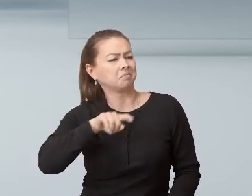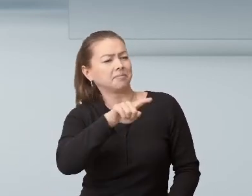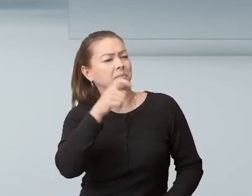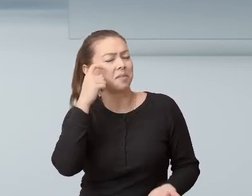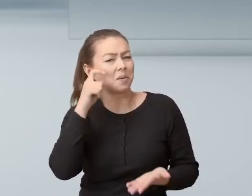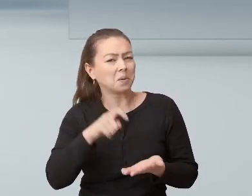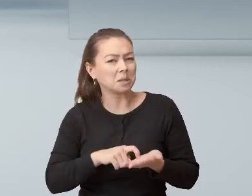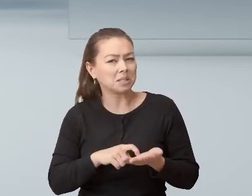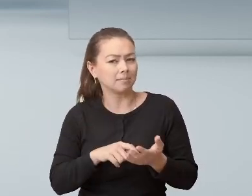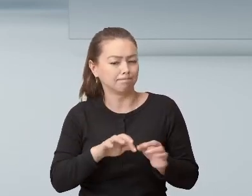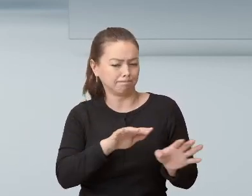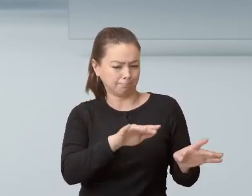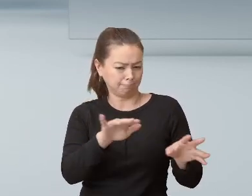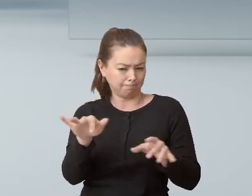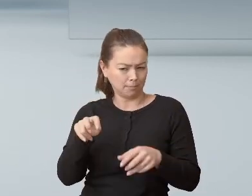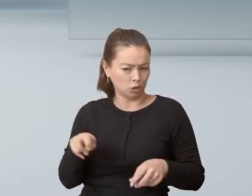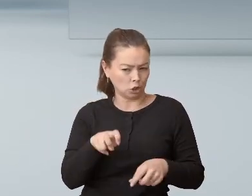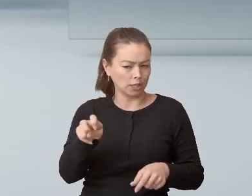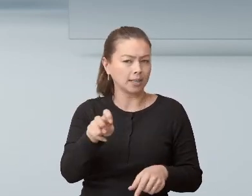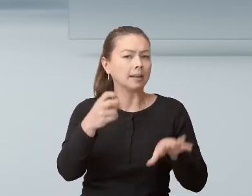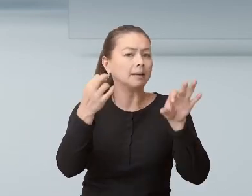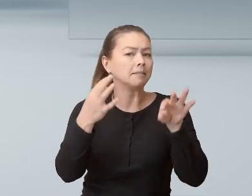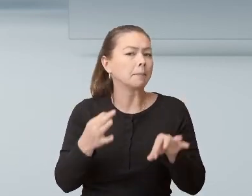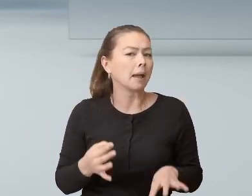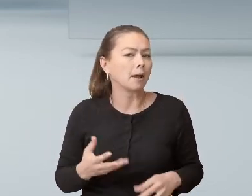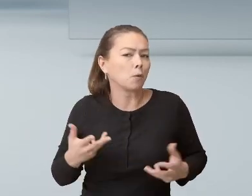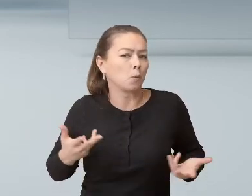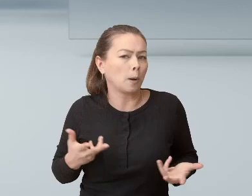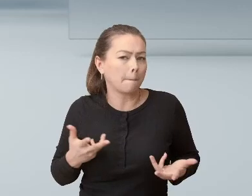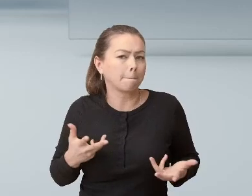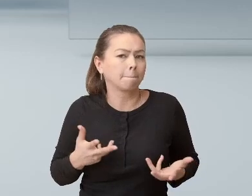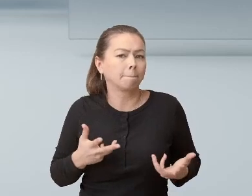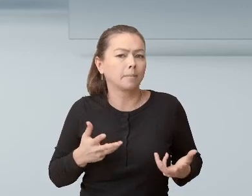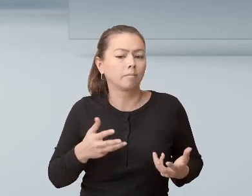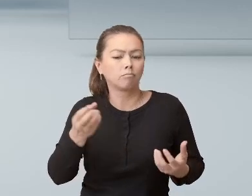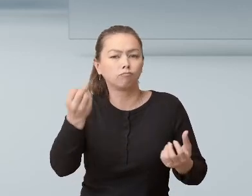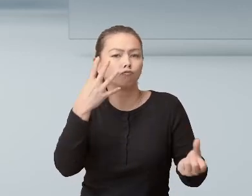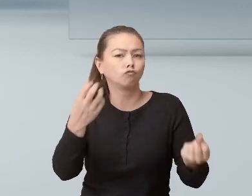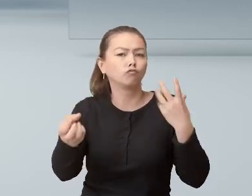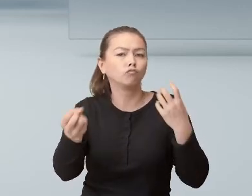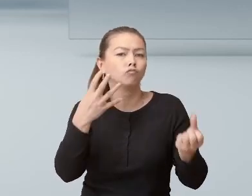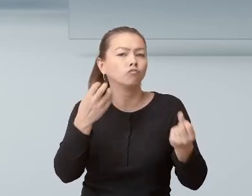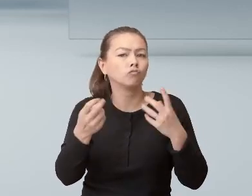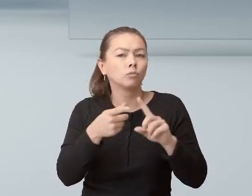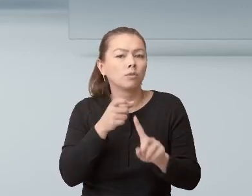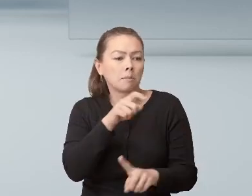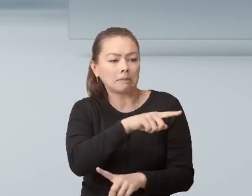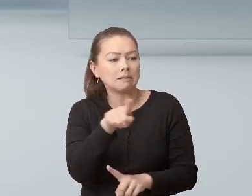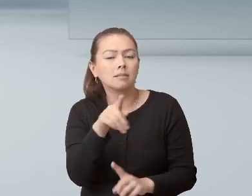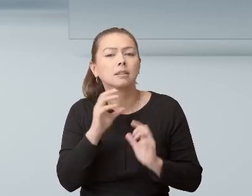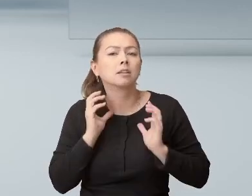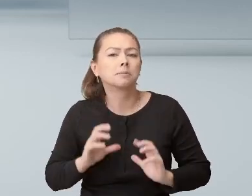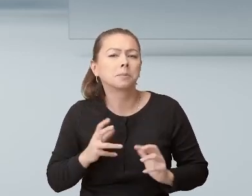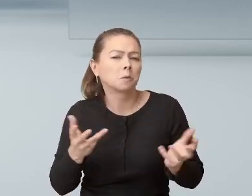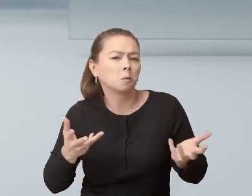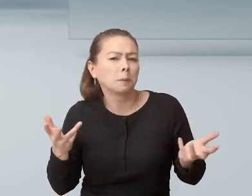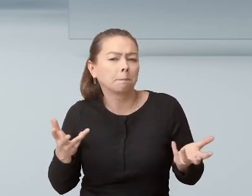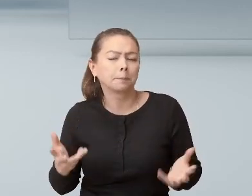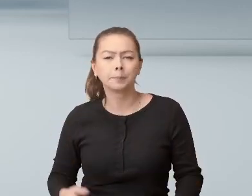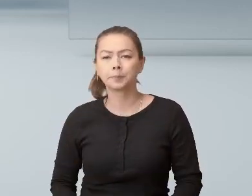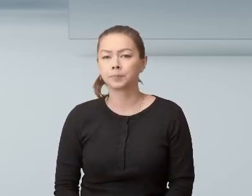of feedback have you seen that people that go through this journey and they go live? What do you hear from people in terms of that type of